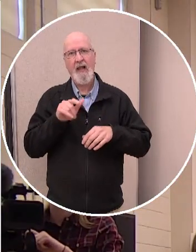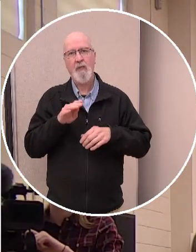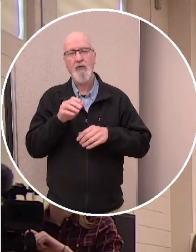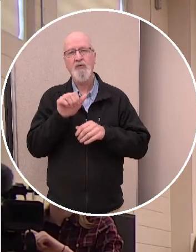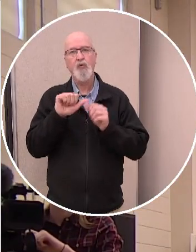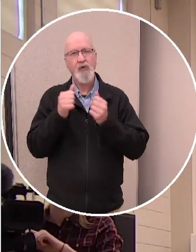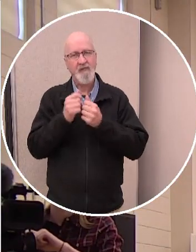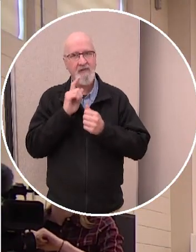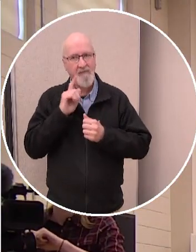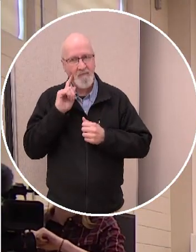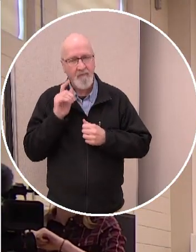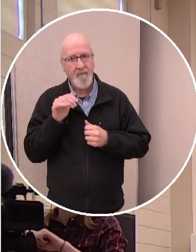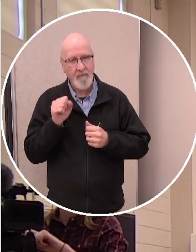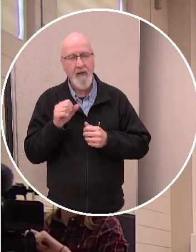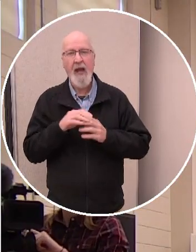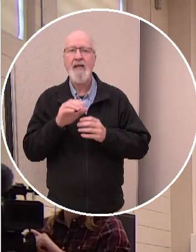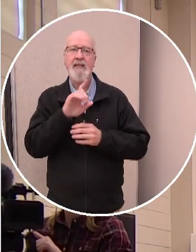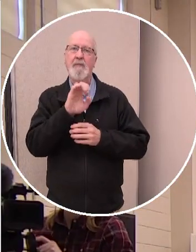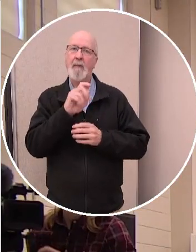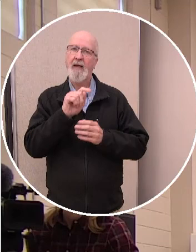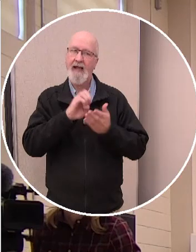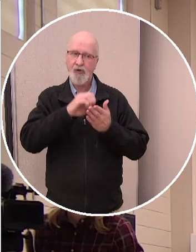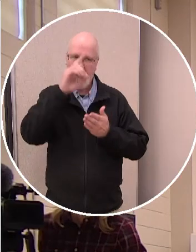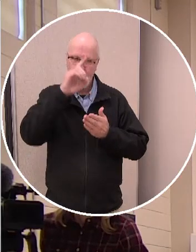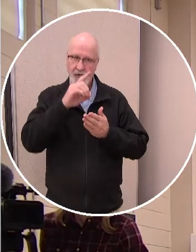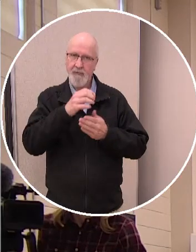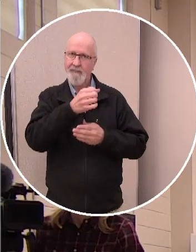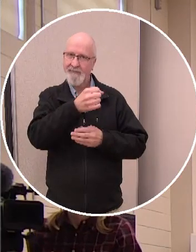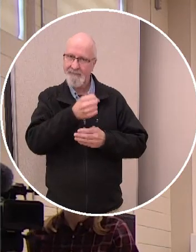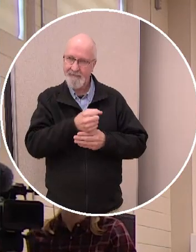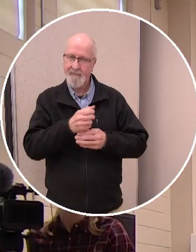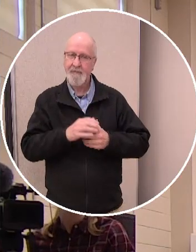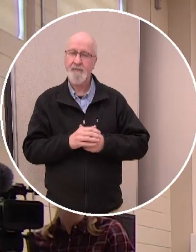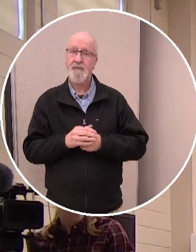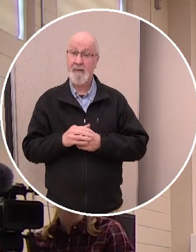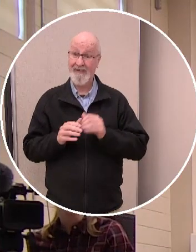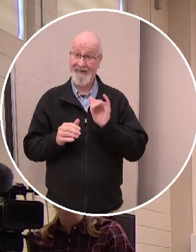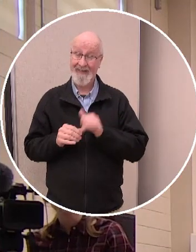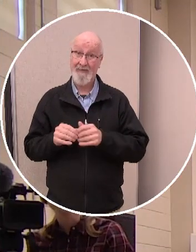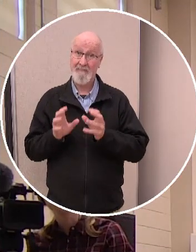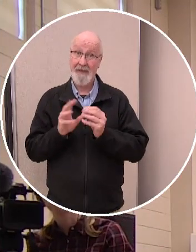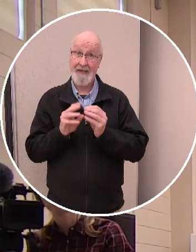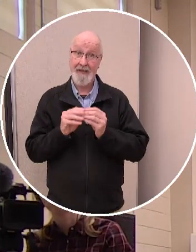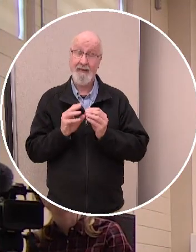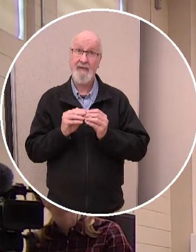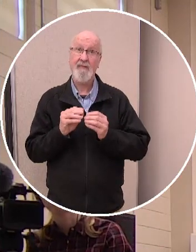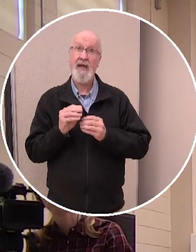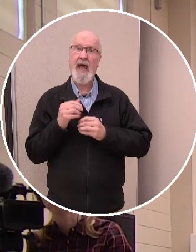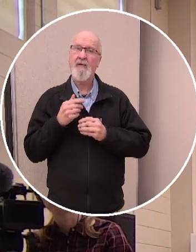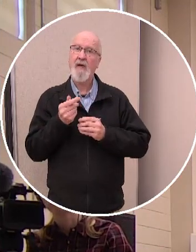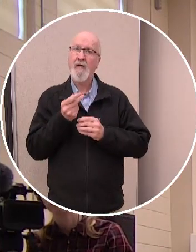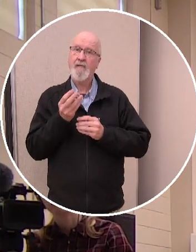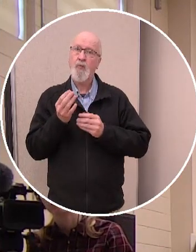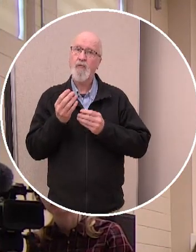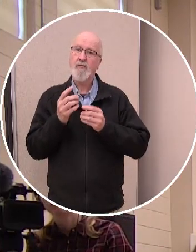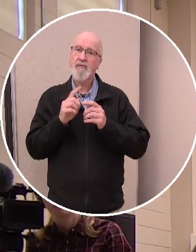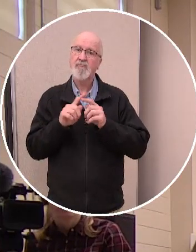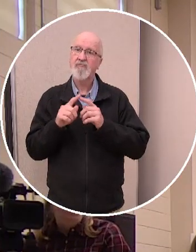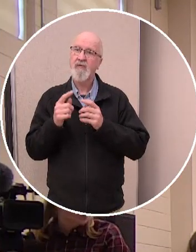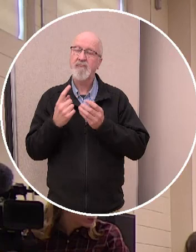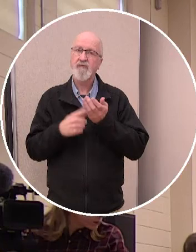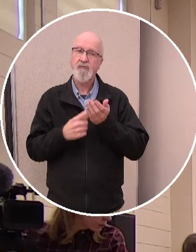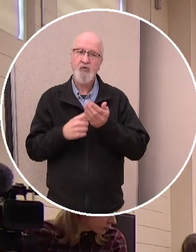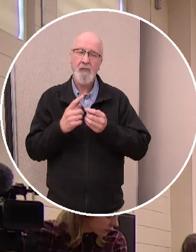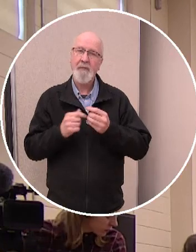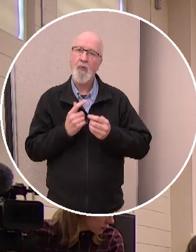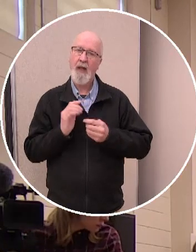for the Deaf and the Department of Education and Early Childhood Development. At that meeting, a number of items were discussed relative to the